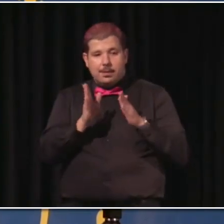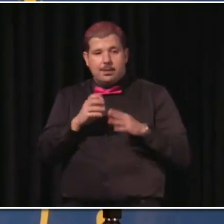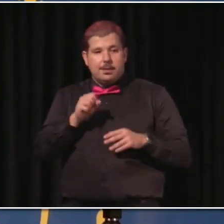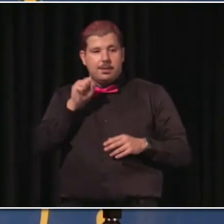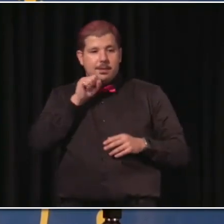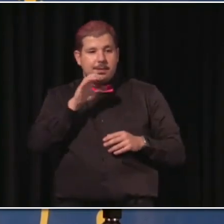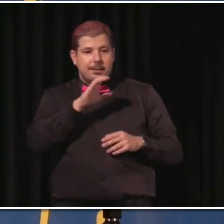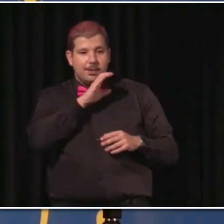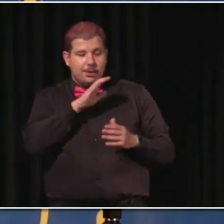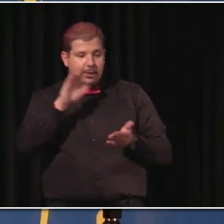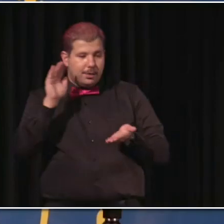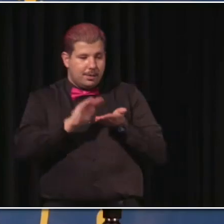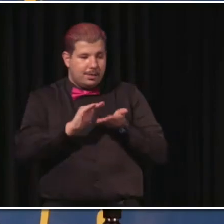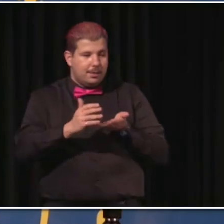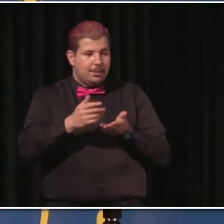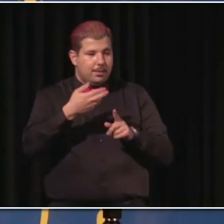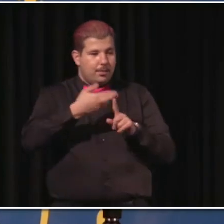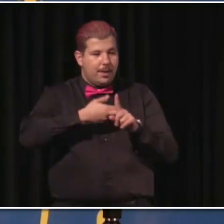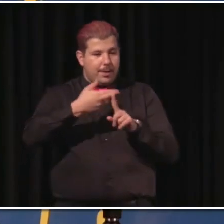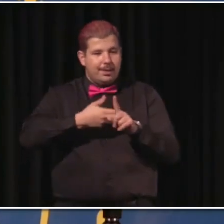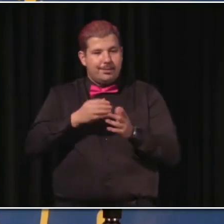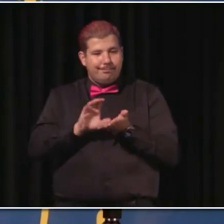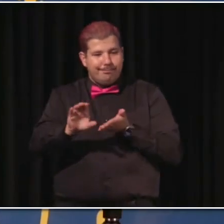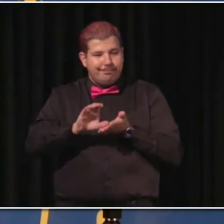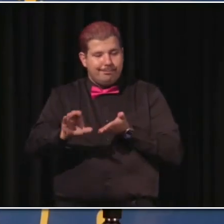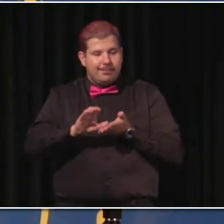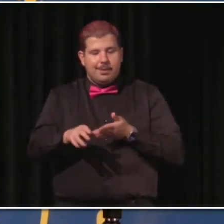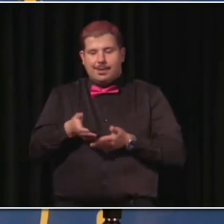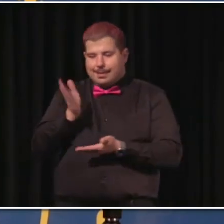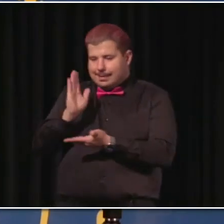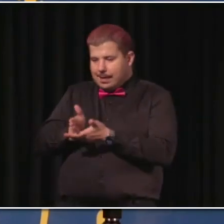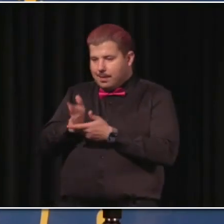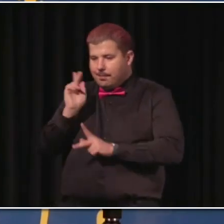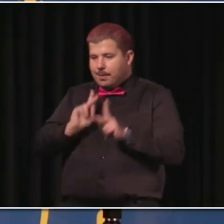rent subsidy, to stop people from falling into